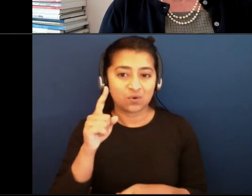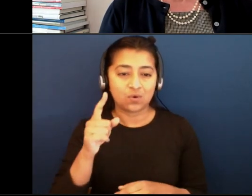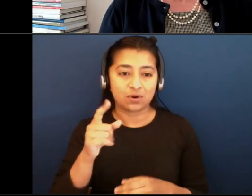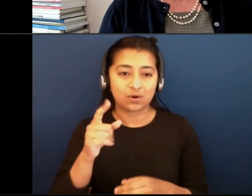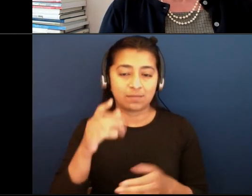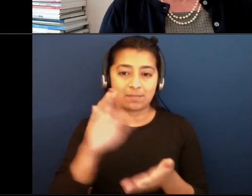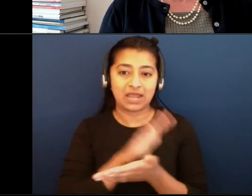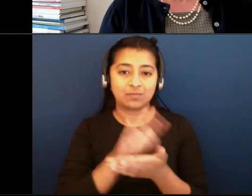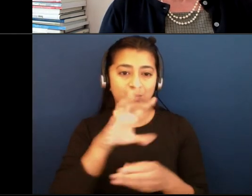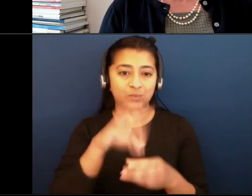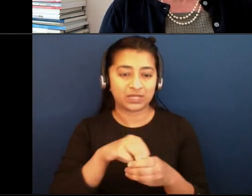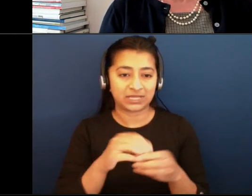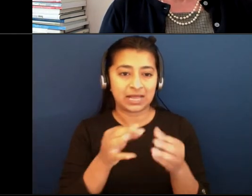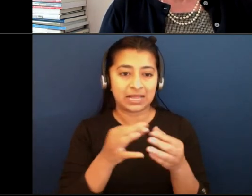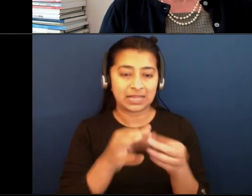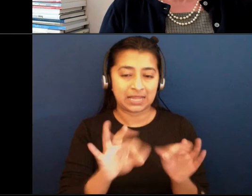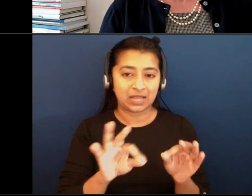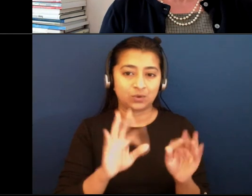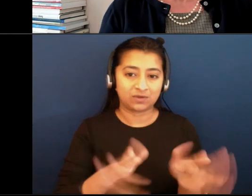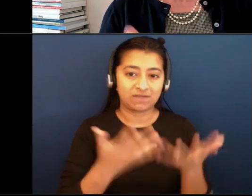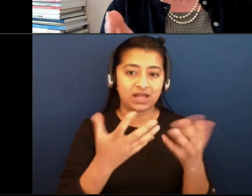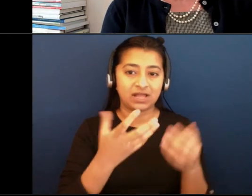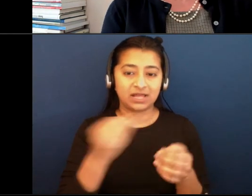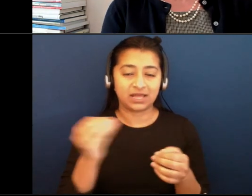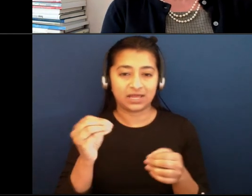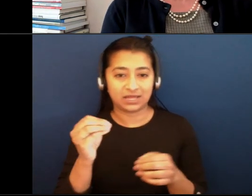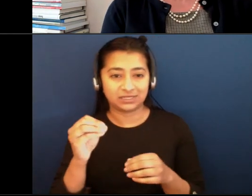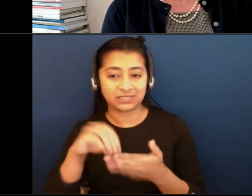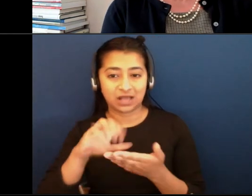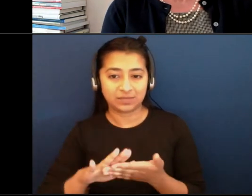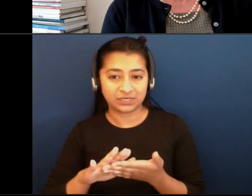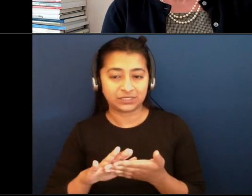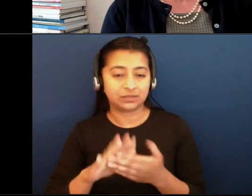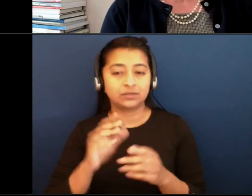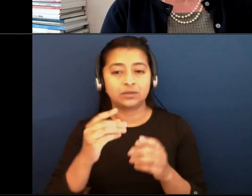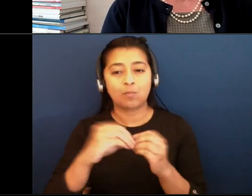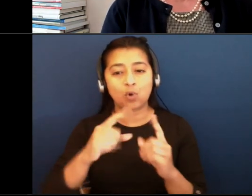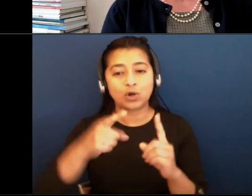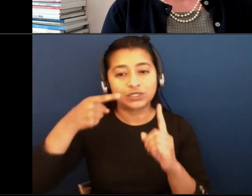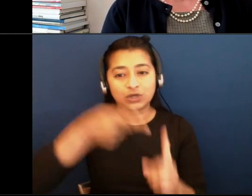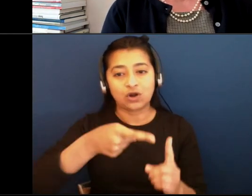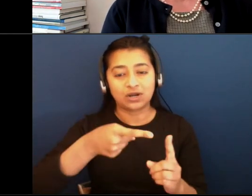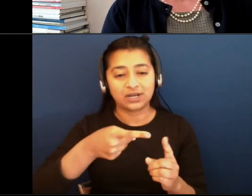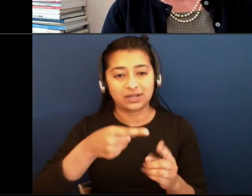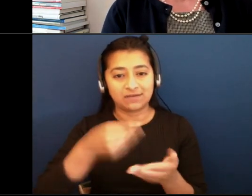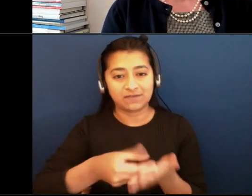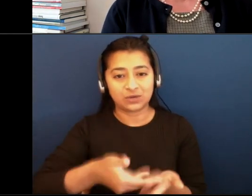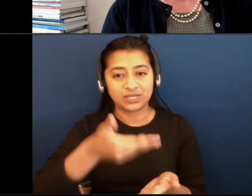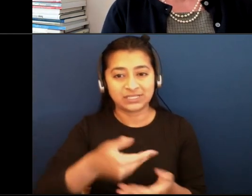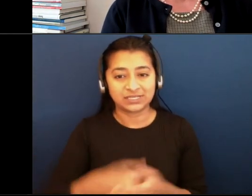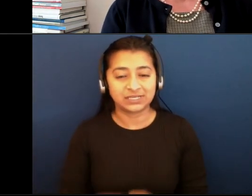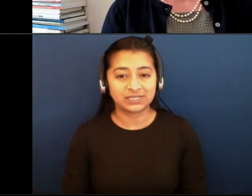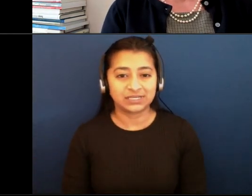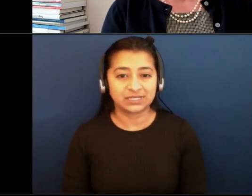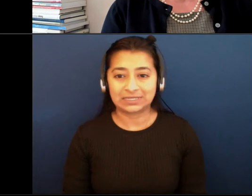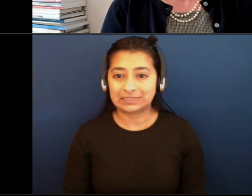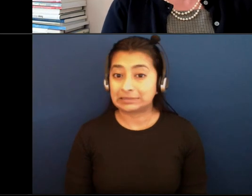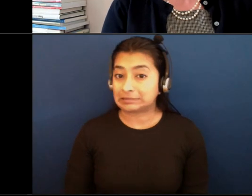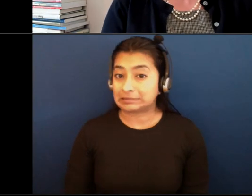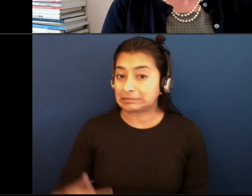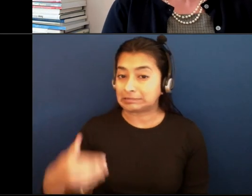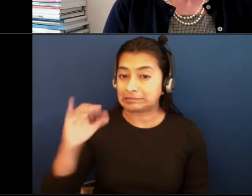in language revitalization and documentation to be open access. So a targeted open access fundraising. Yeah, I don't know the